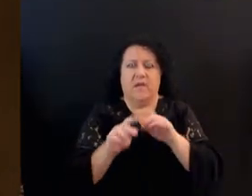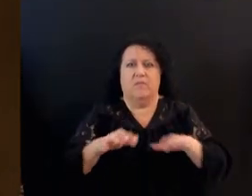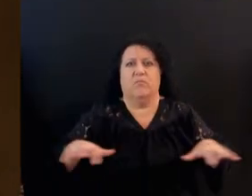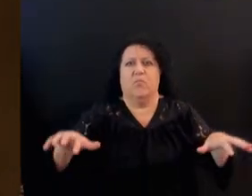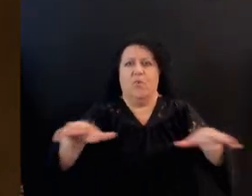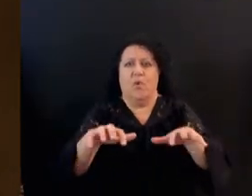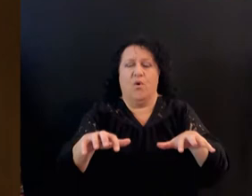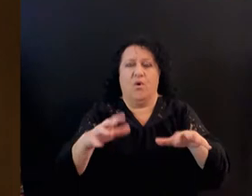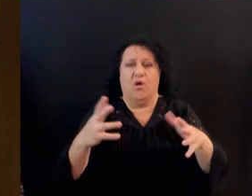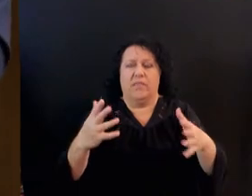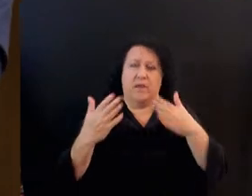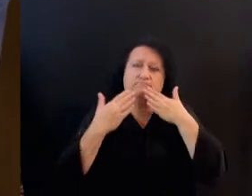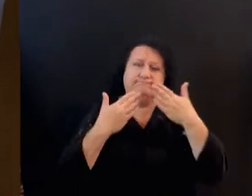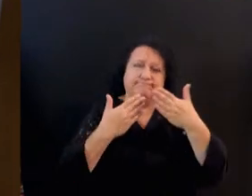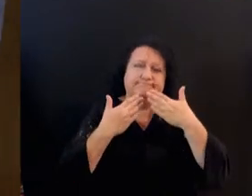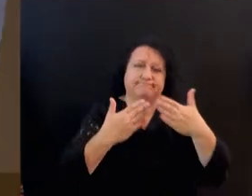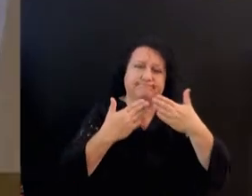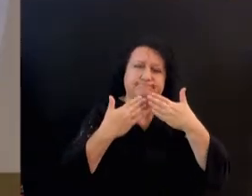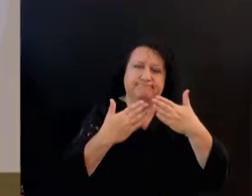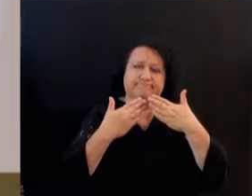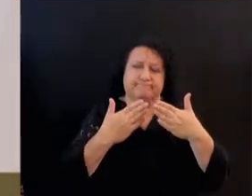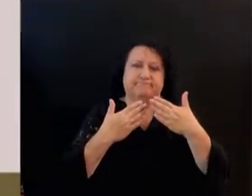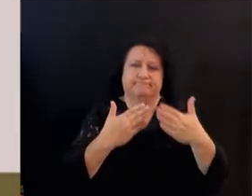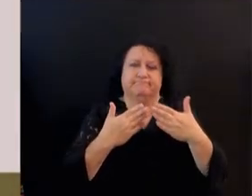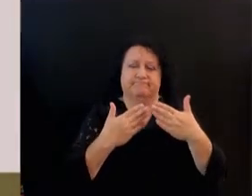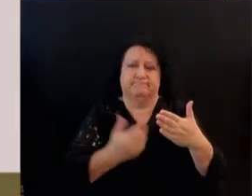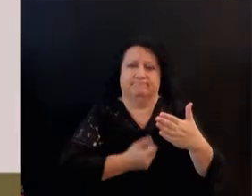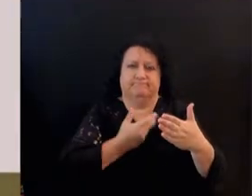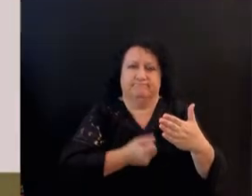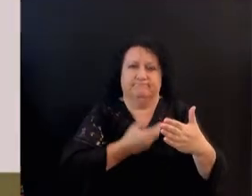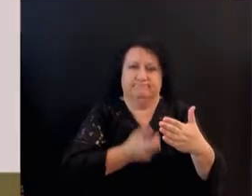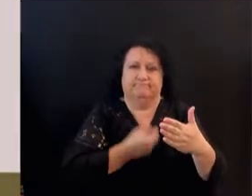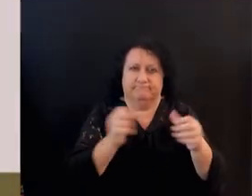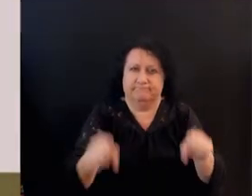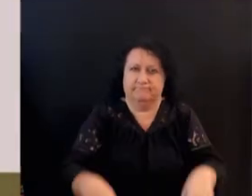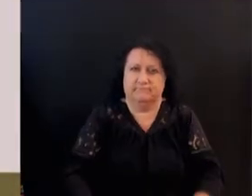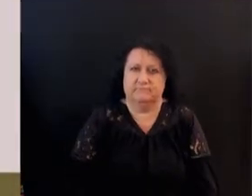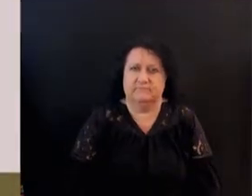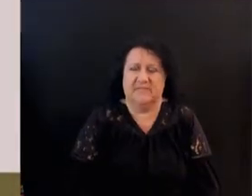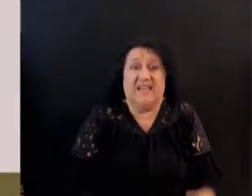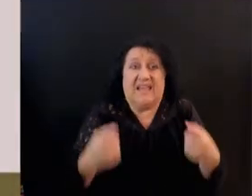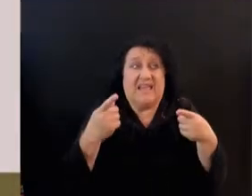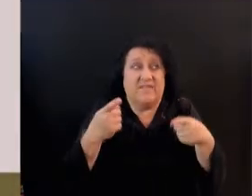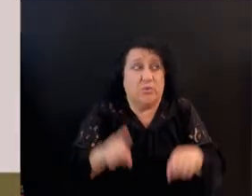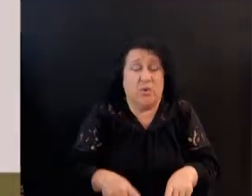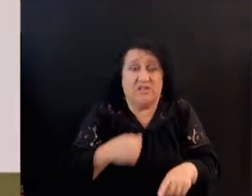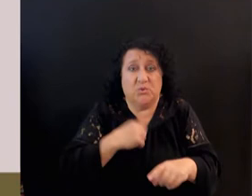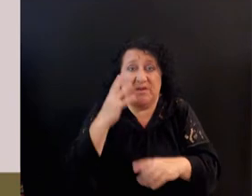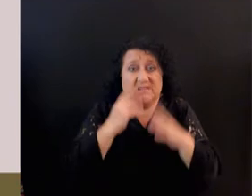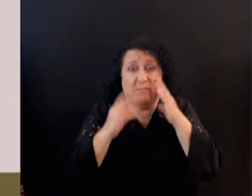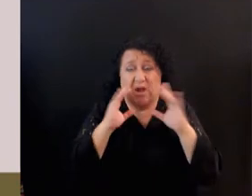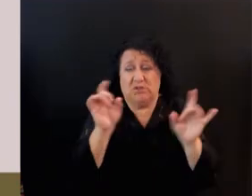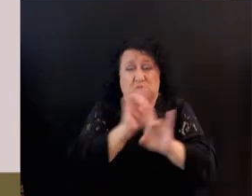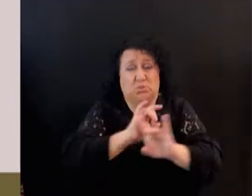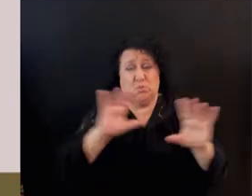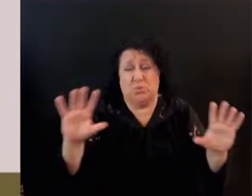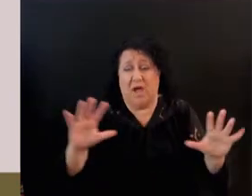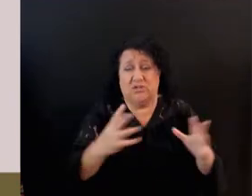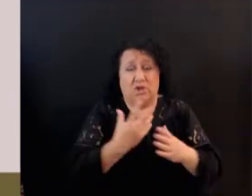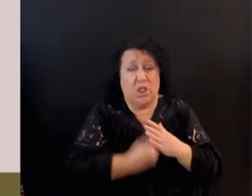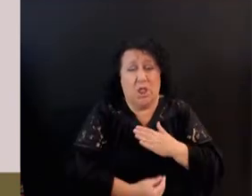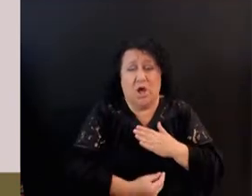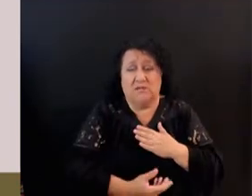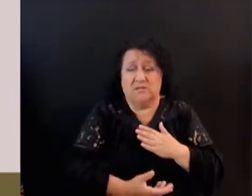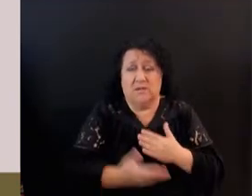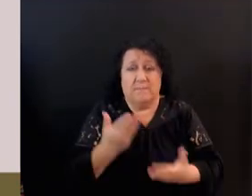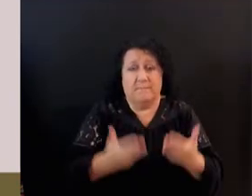injustice, even in the midst of great and tragic loss? And some of you know all too well what I'm talking about. Some of you, this is describing where you are